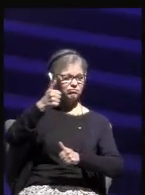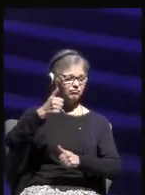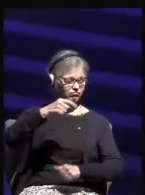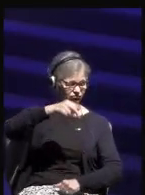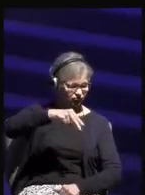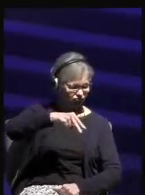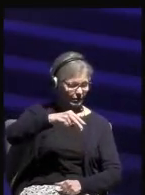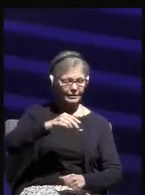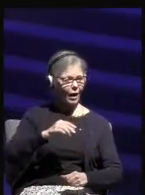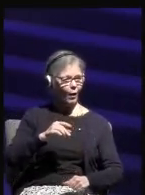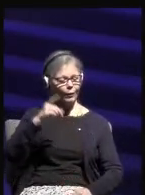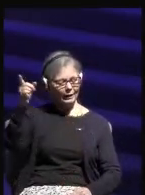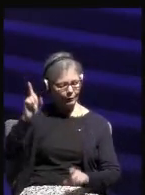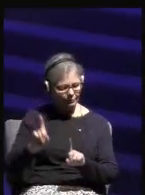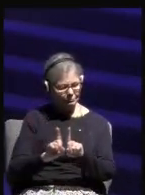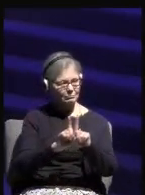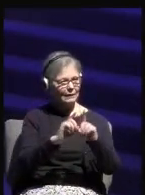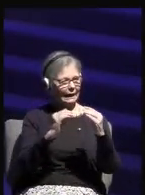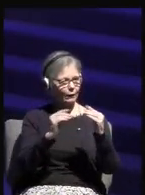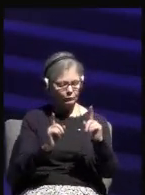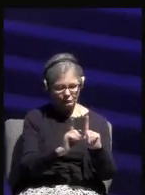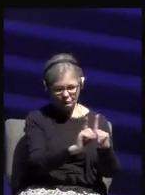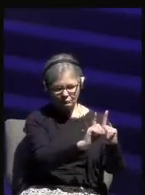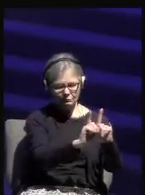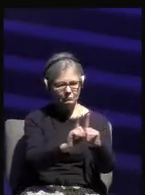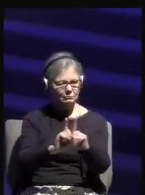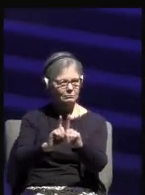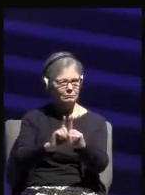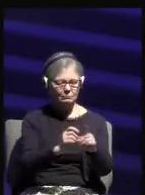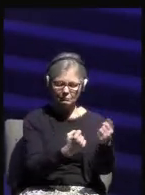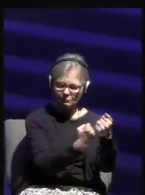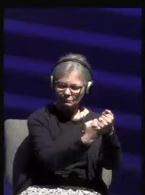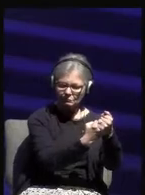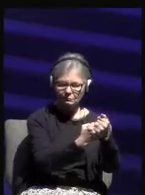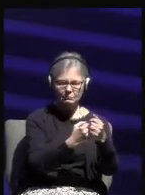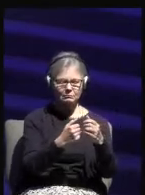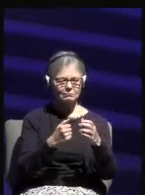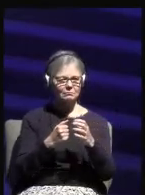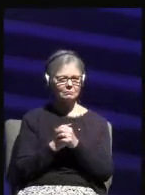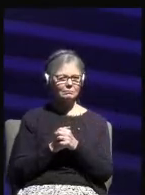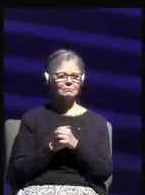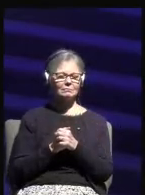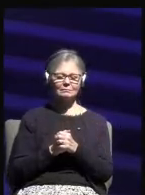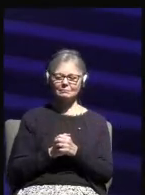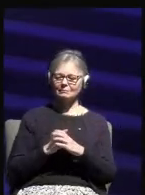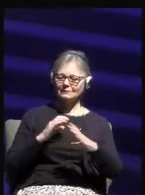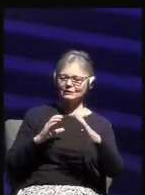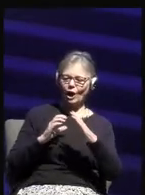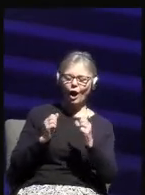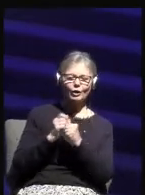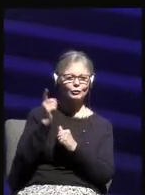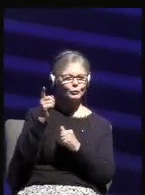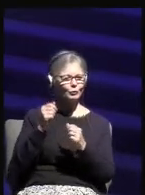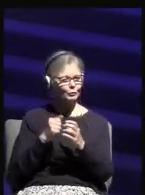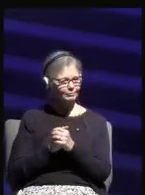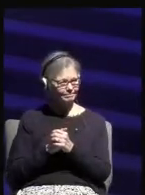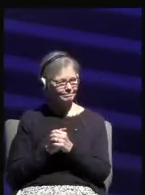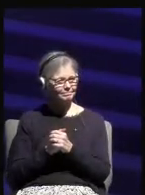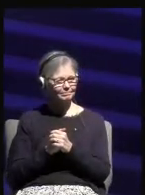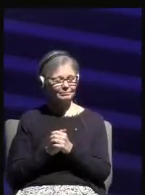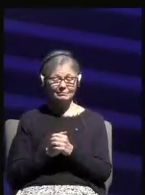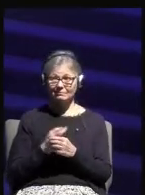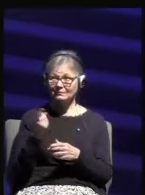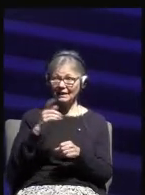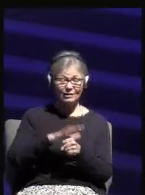to walk beside you. He doesn't want to just command you. He wants to talk with you. He doesn't want to suppress